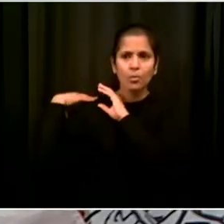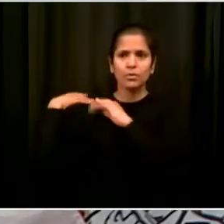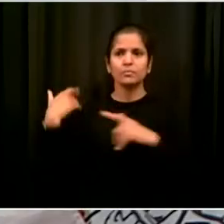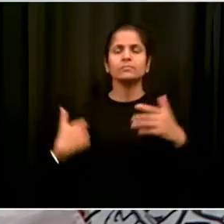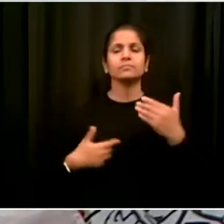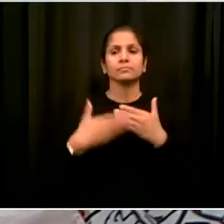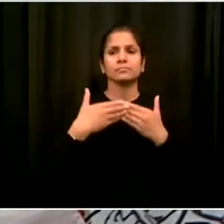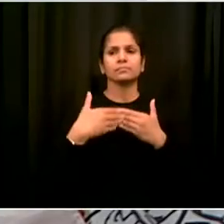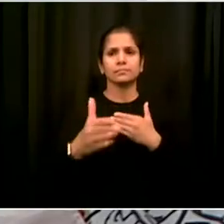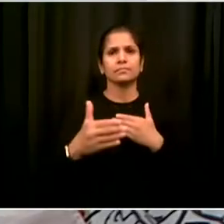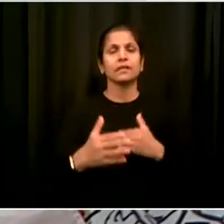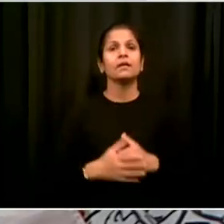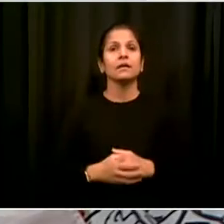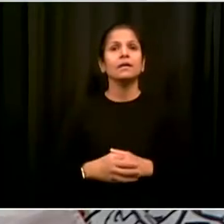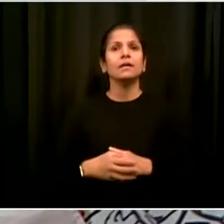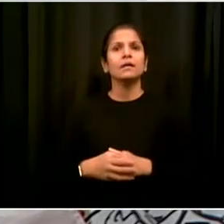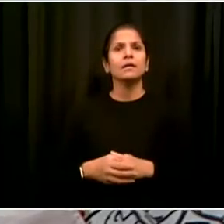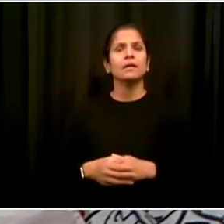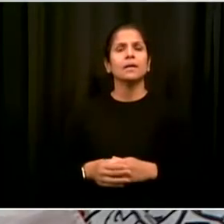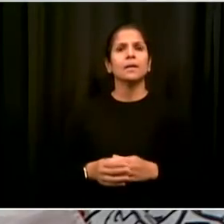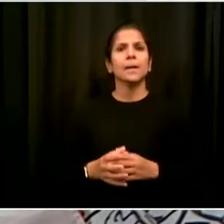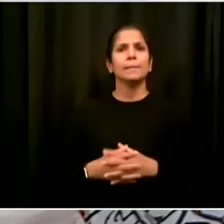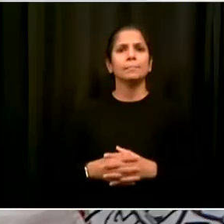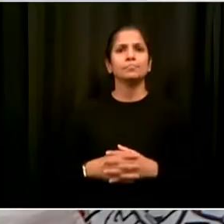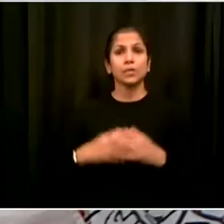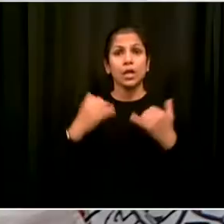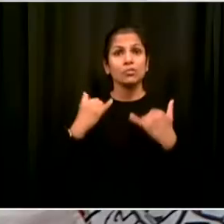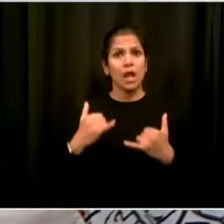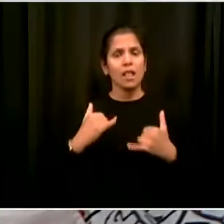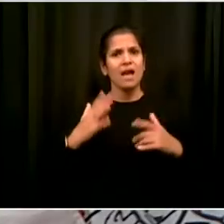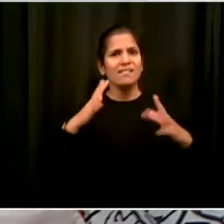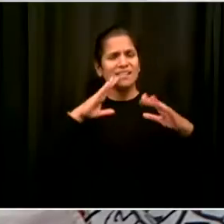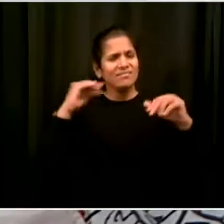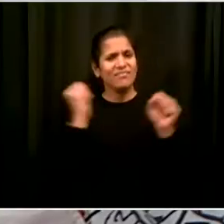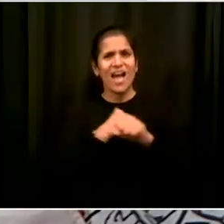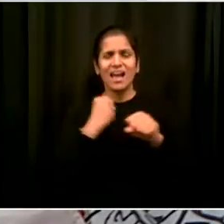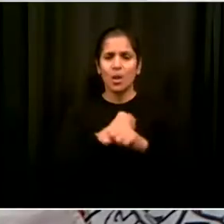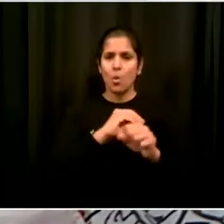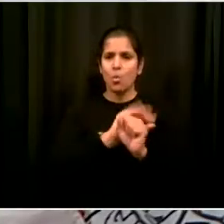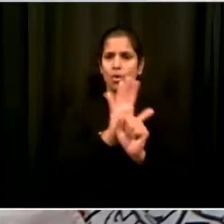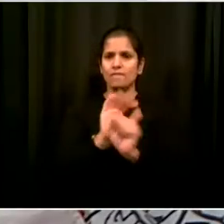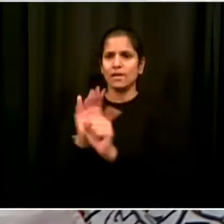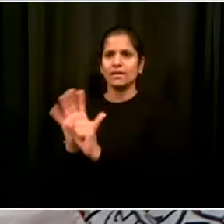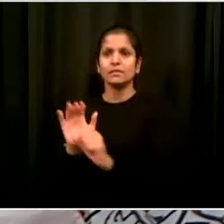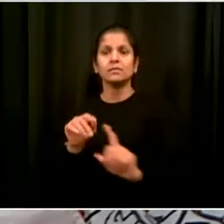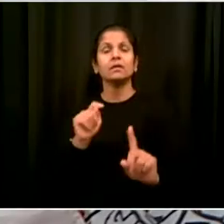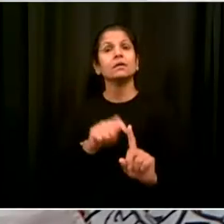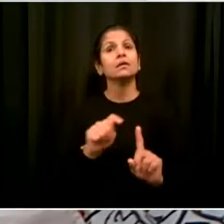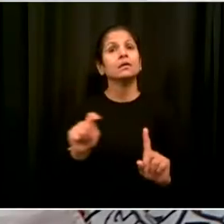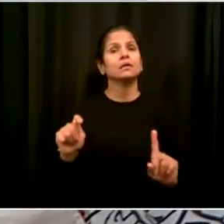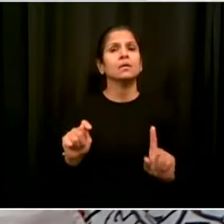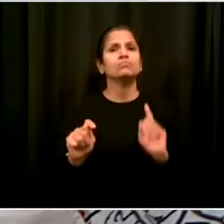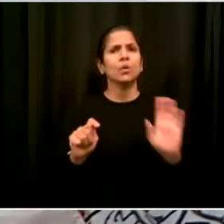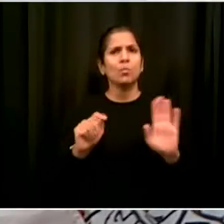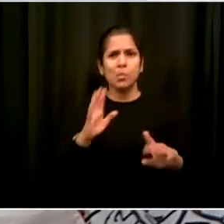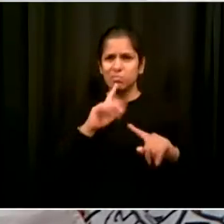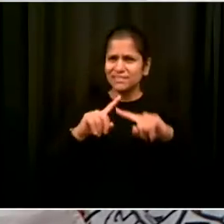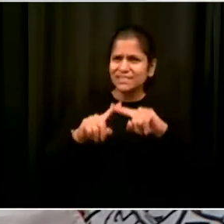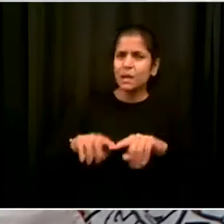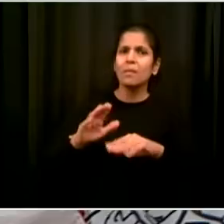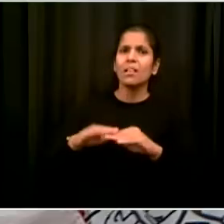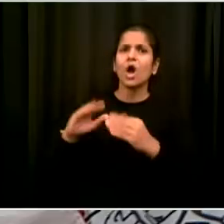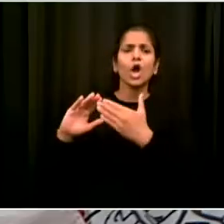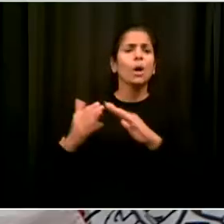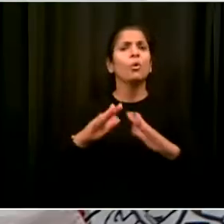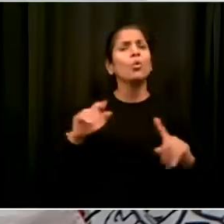in an equitable and fair manner with the voices of community truly heard and respected, that also provides a template for the New York